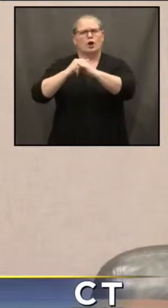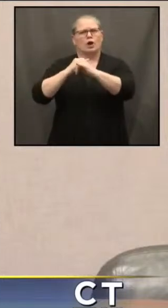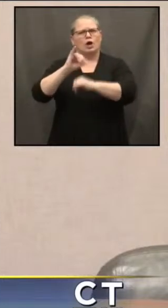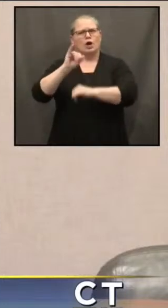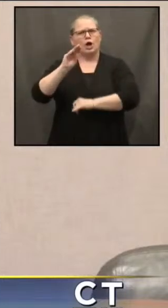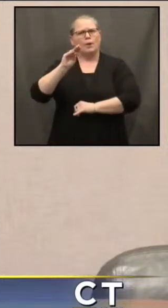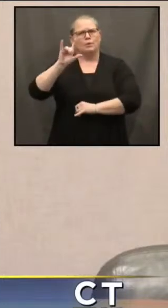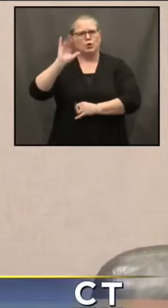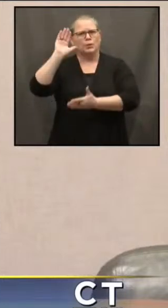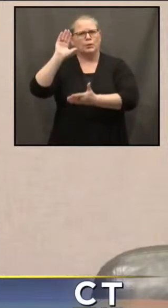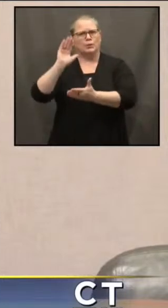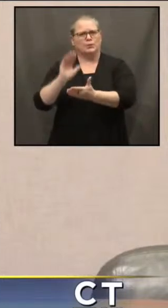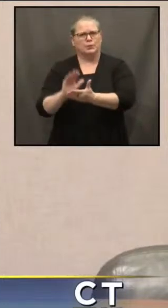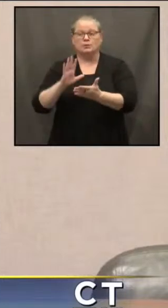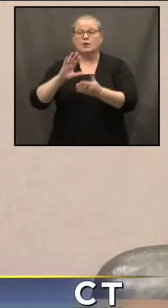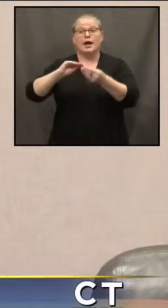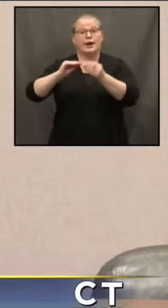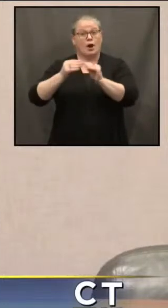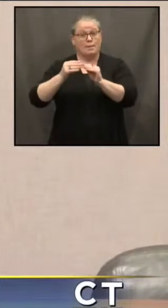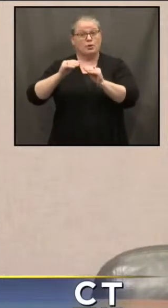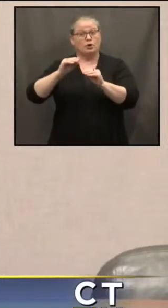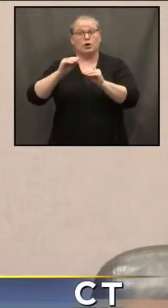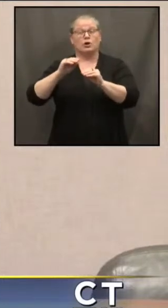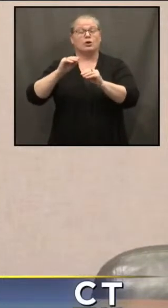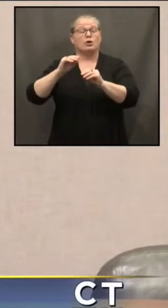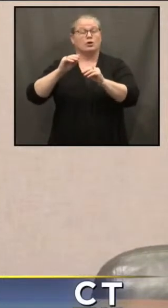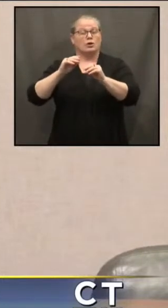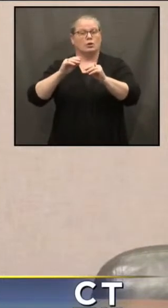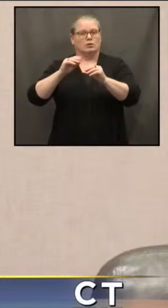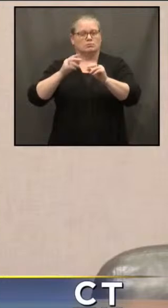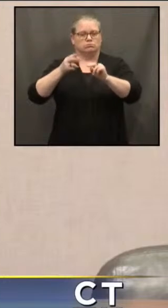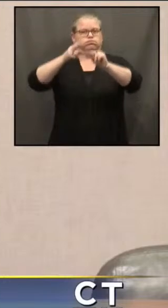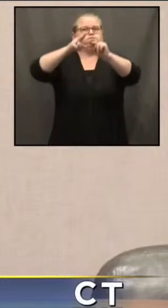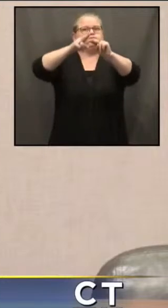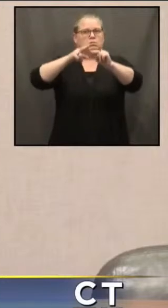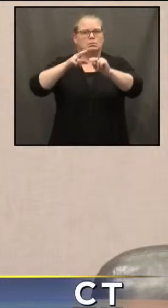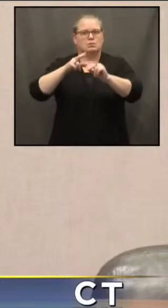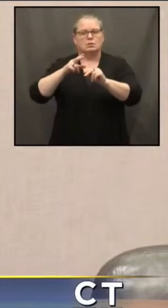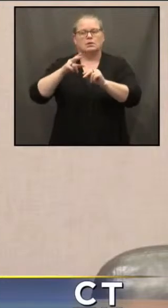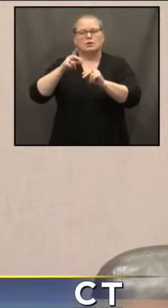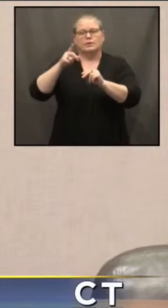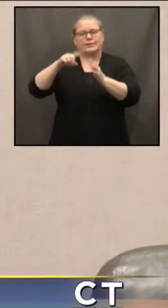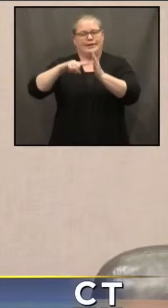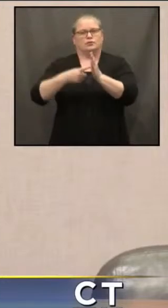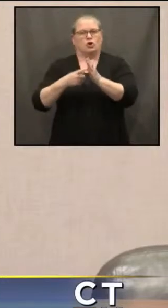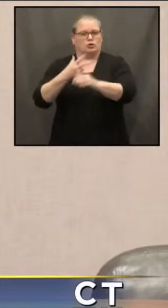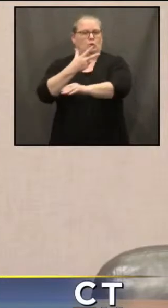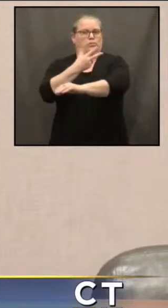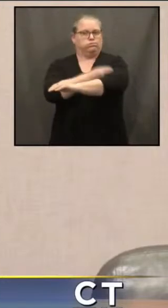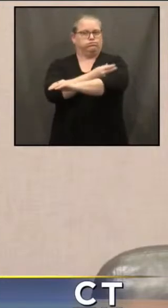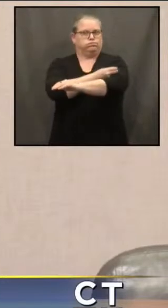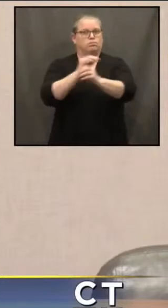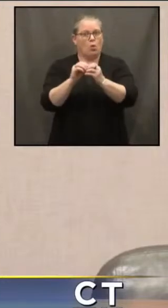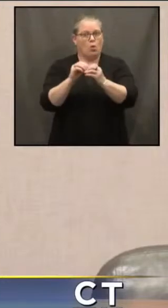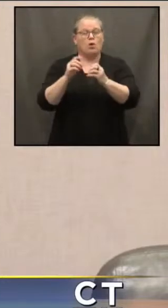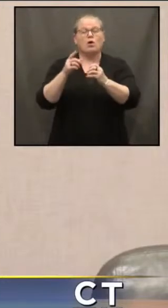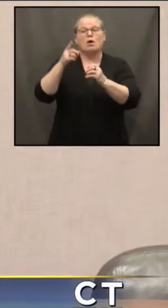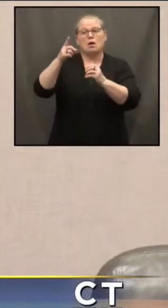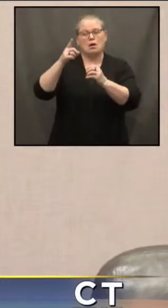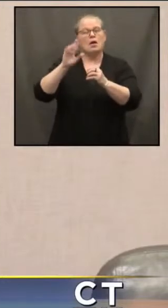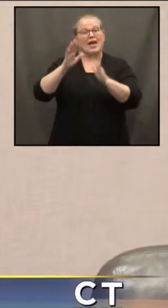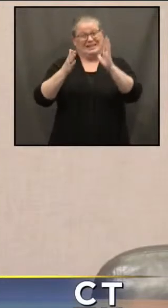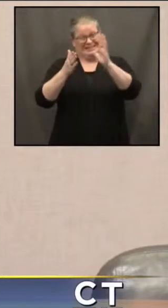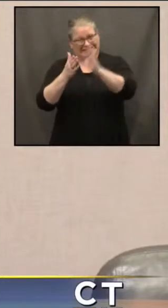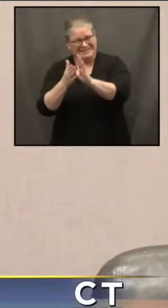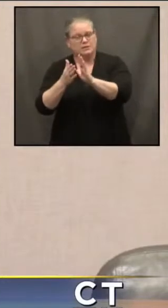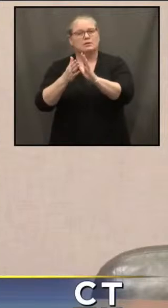more broadly, they were able to blunt that rise in cases, and things have normalized quite a bit from the